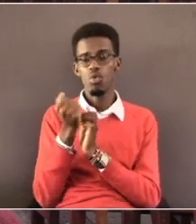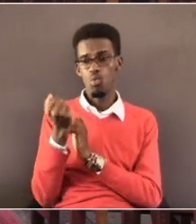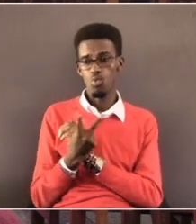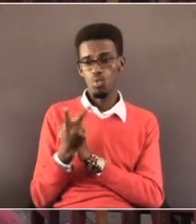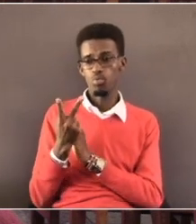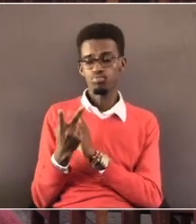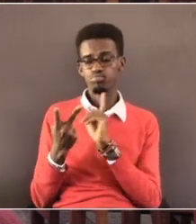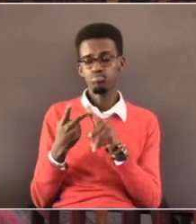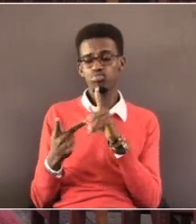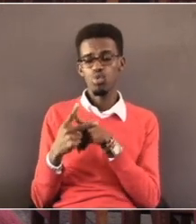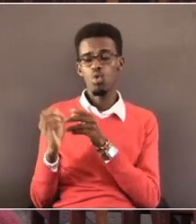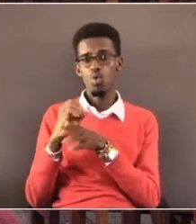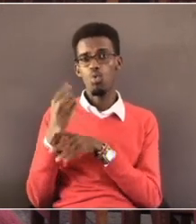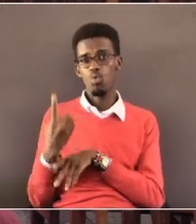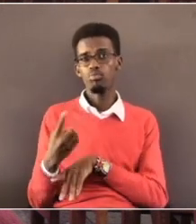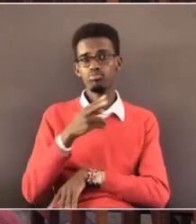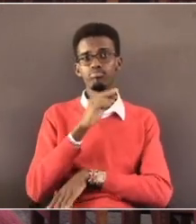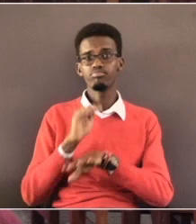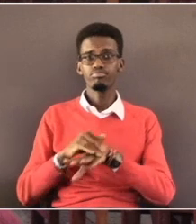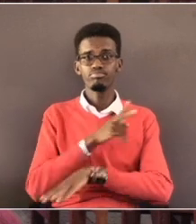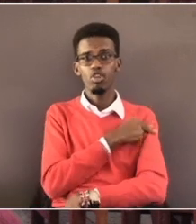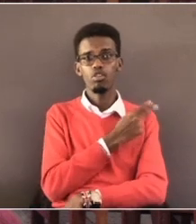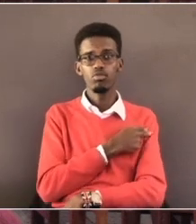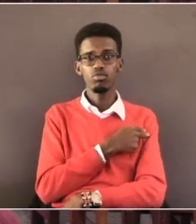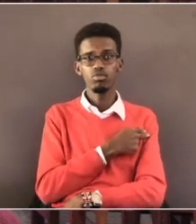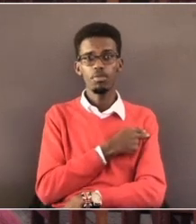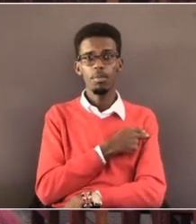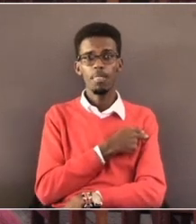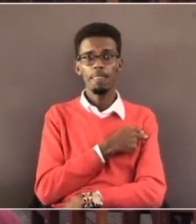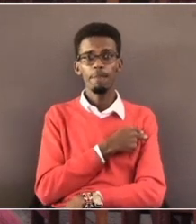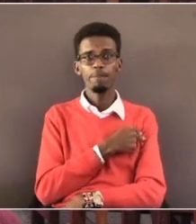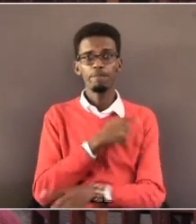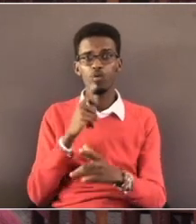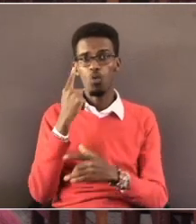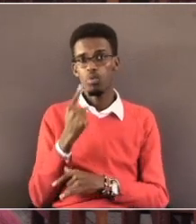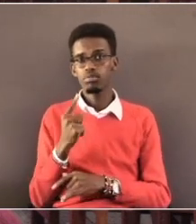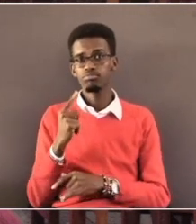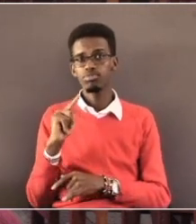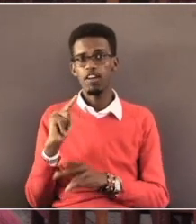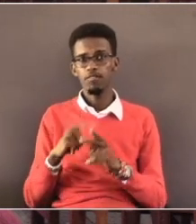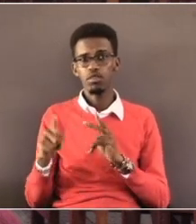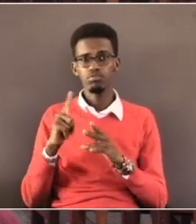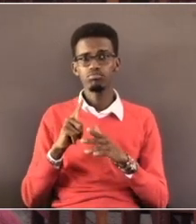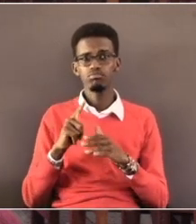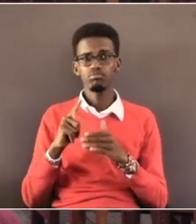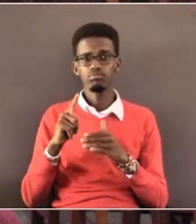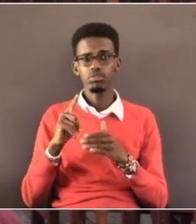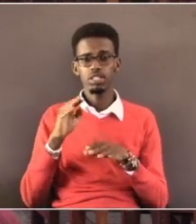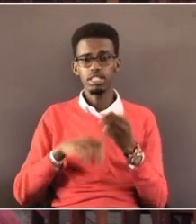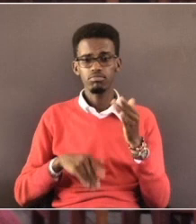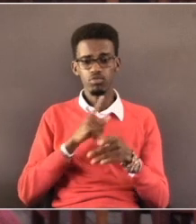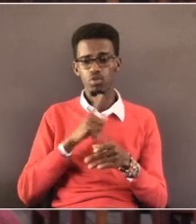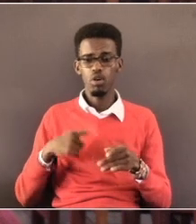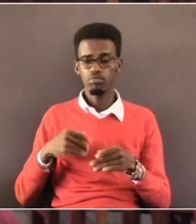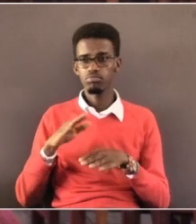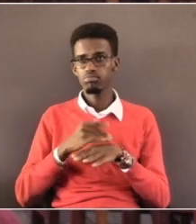nyinyi wote mtajipata hospitali, one or both of you will end up in the grave faster than the Lord has called you,